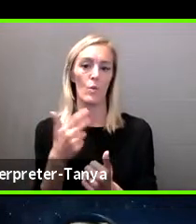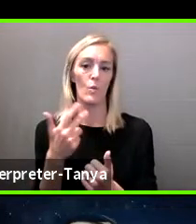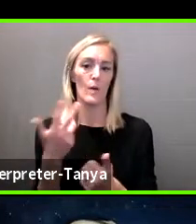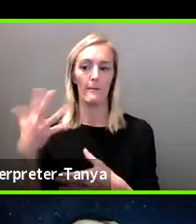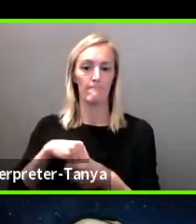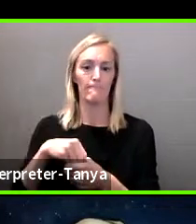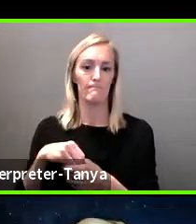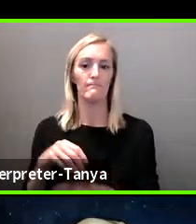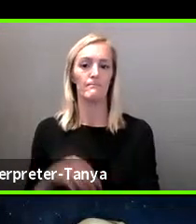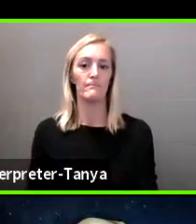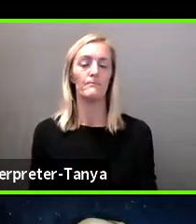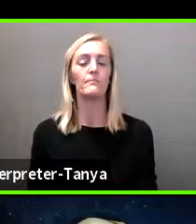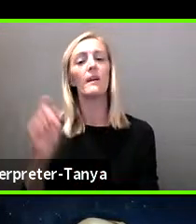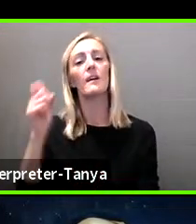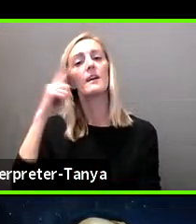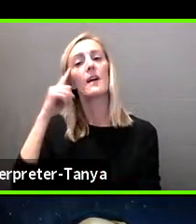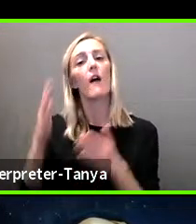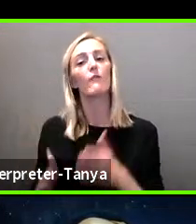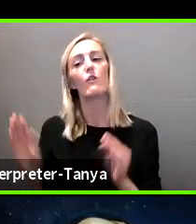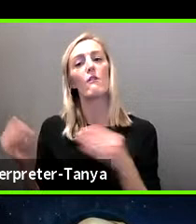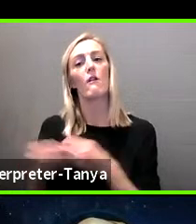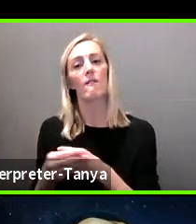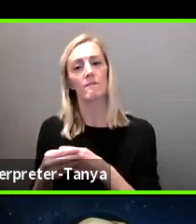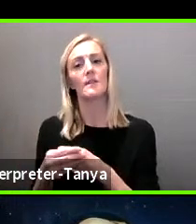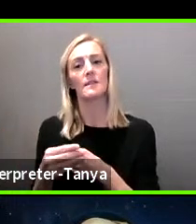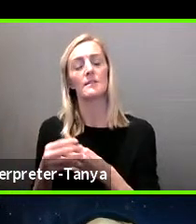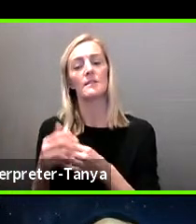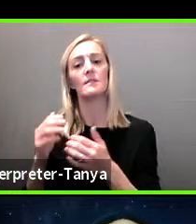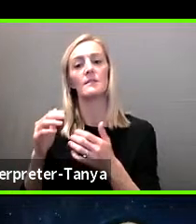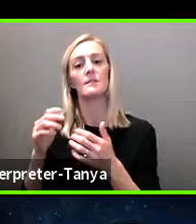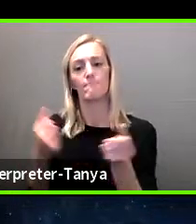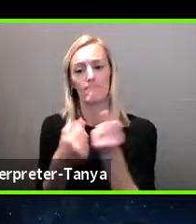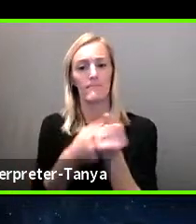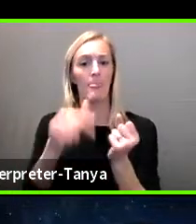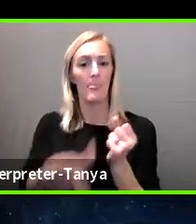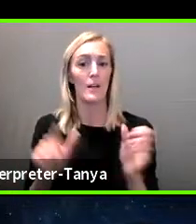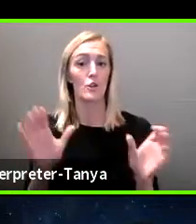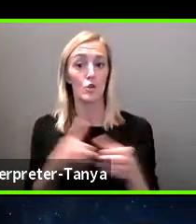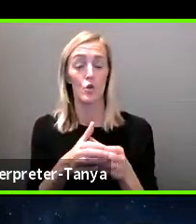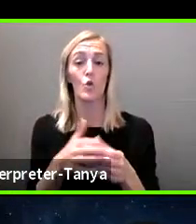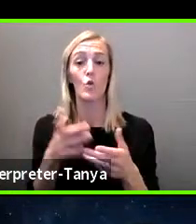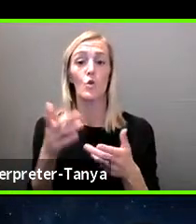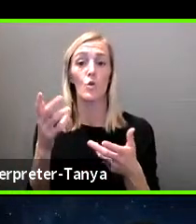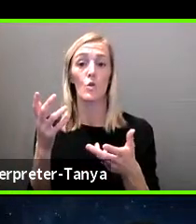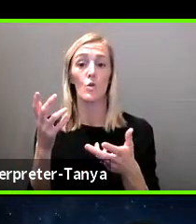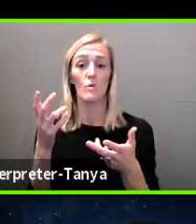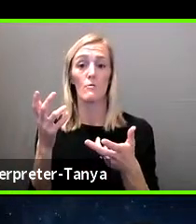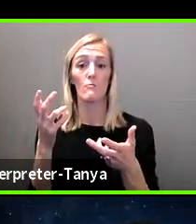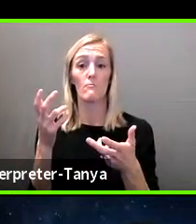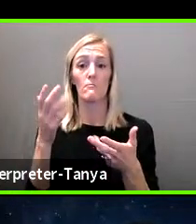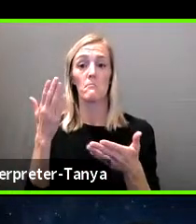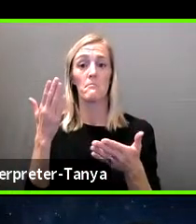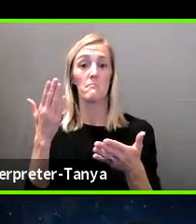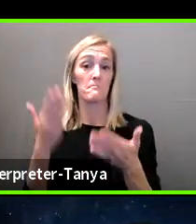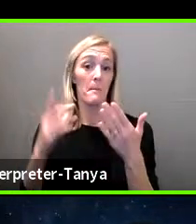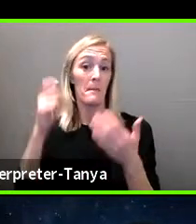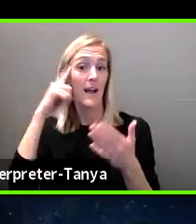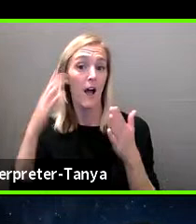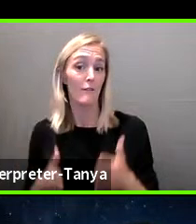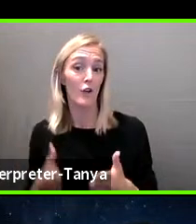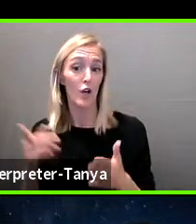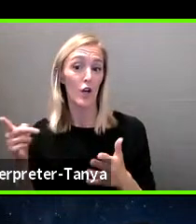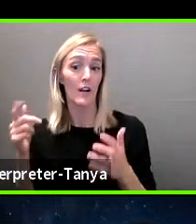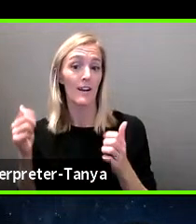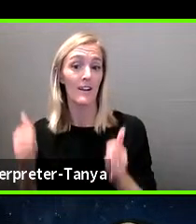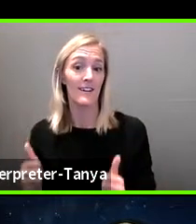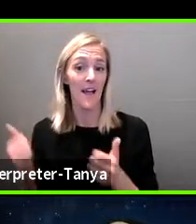does the governor's office lend credibility to this group? By bringing the governor in, have her buy me lunch, since I'll